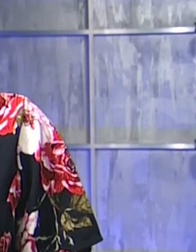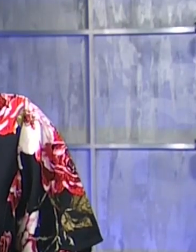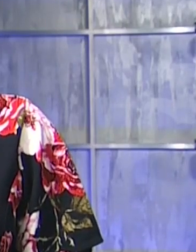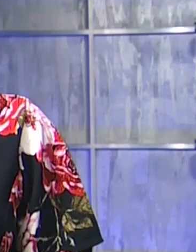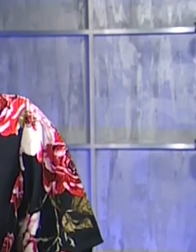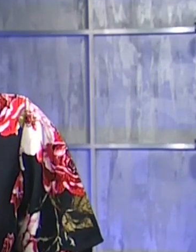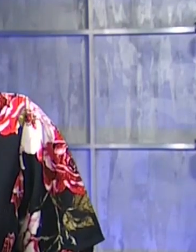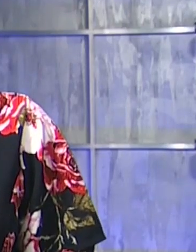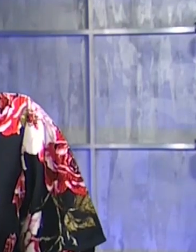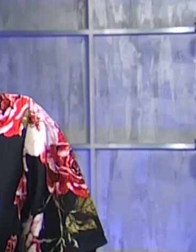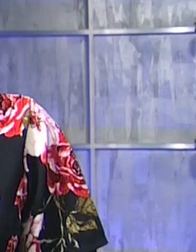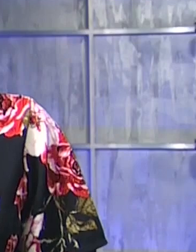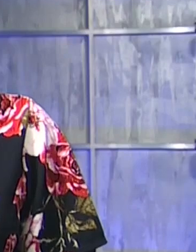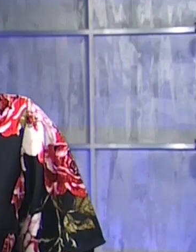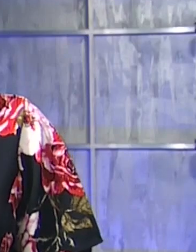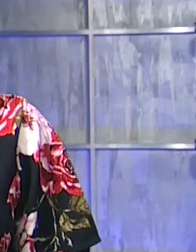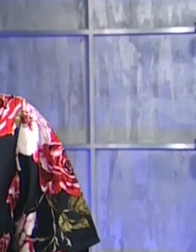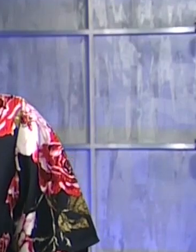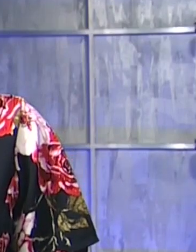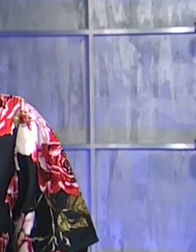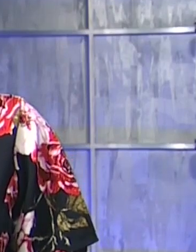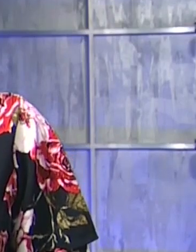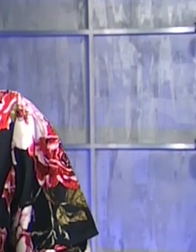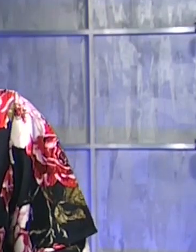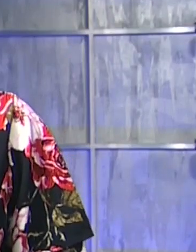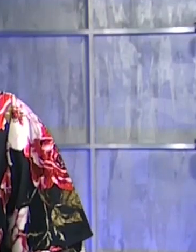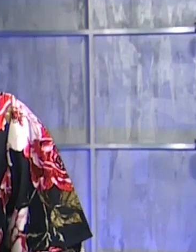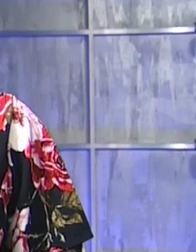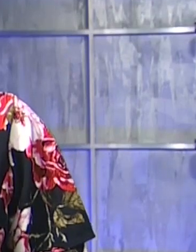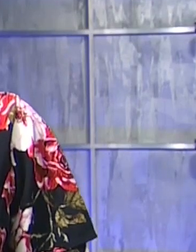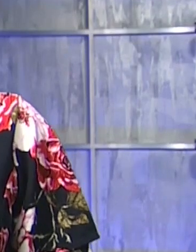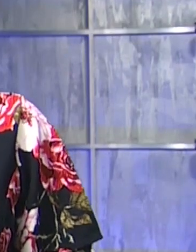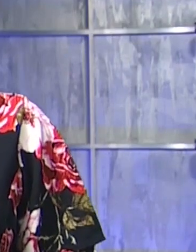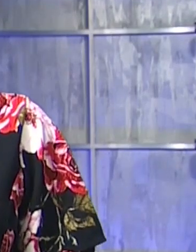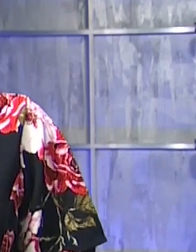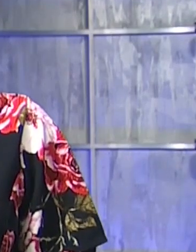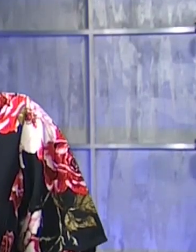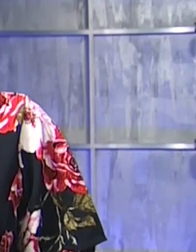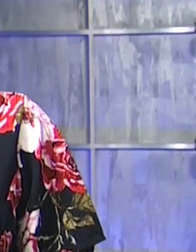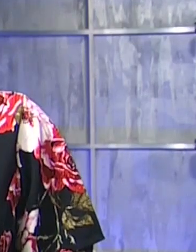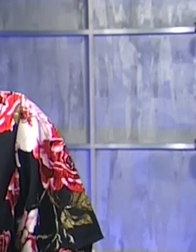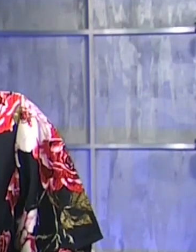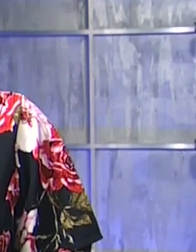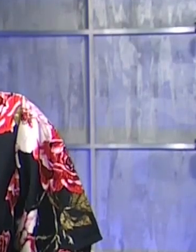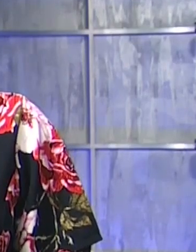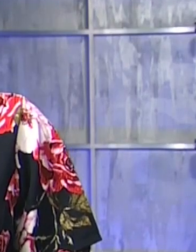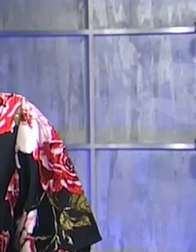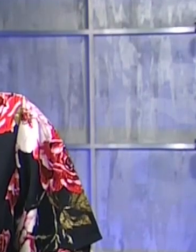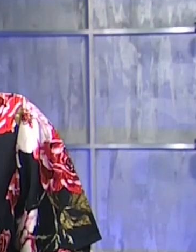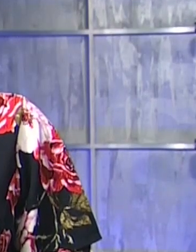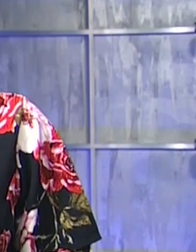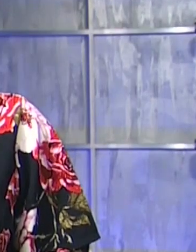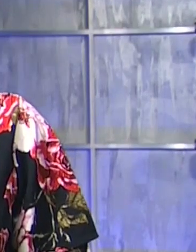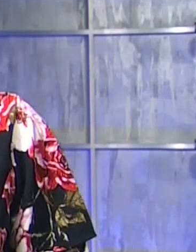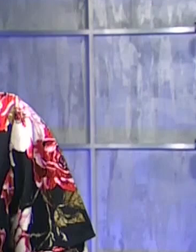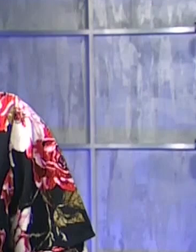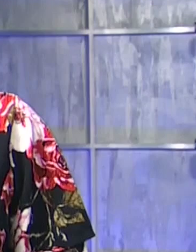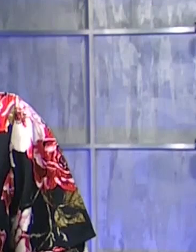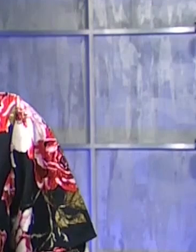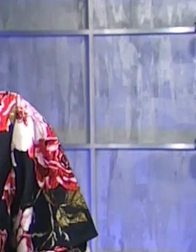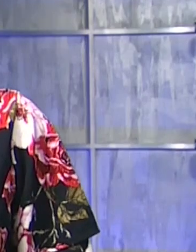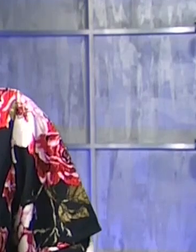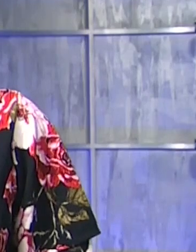the hurricane season is not over. Utilities work to restore power to areas impacted by